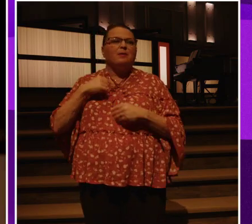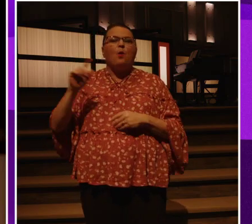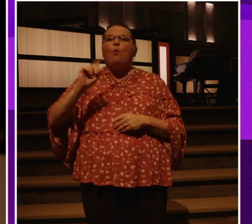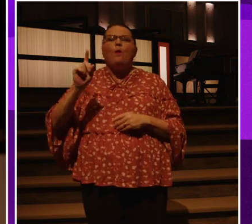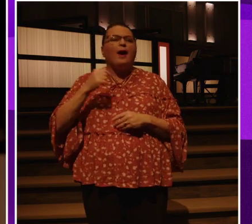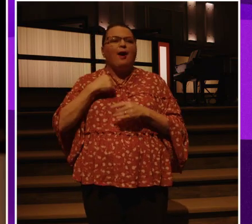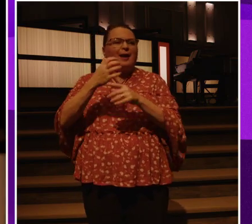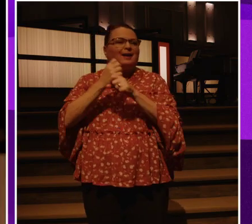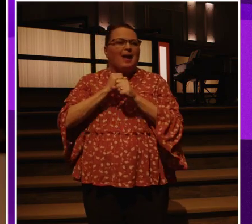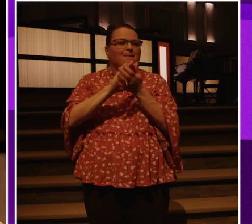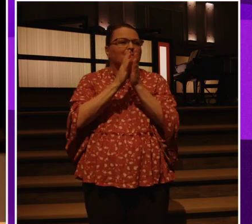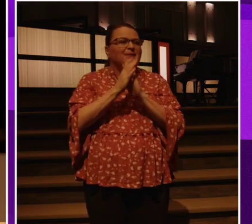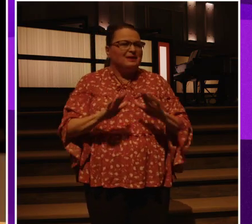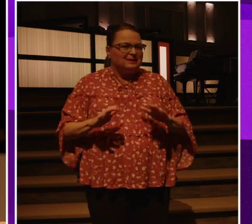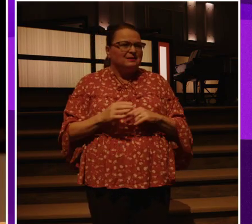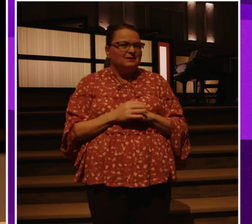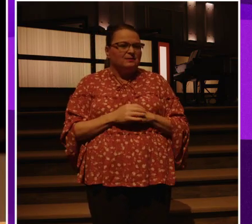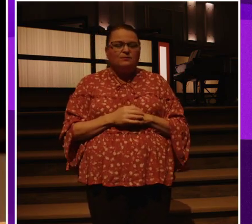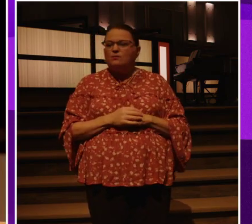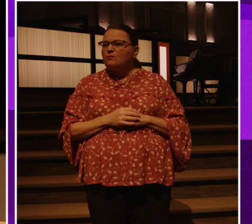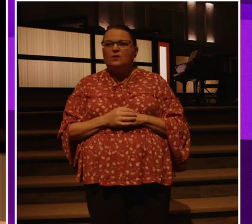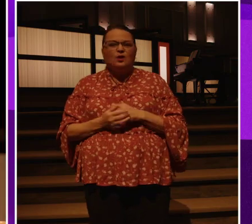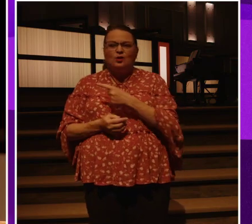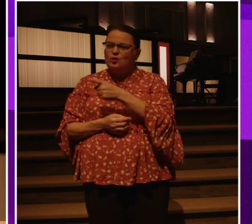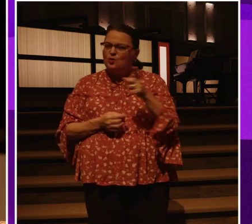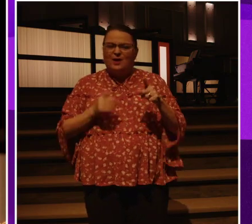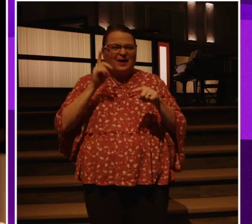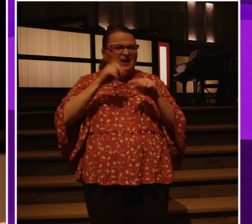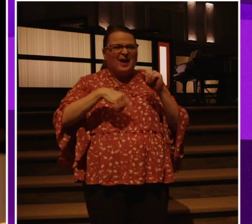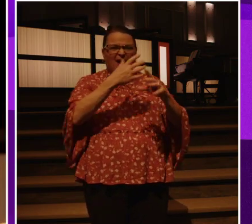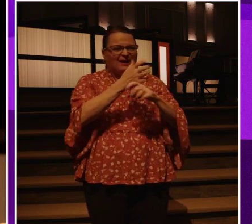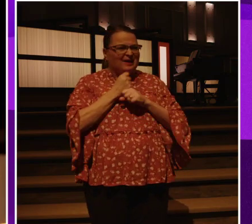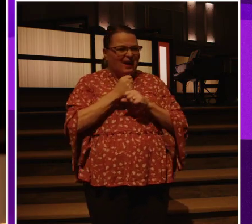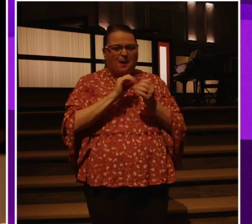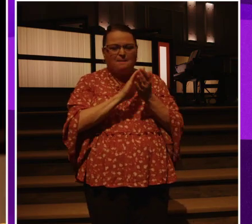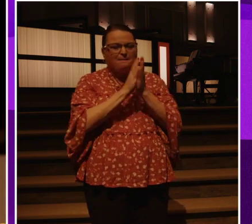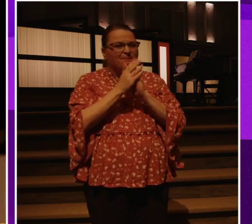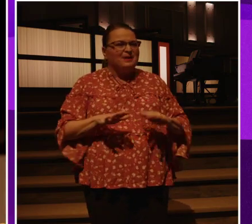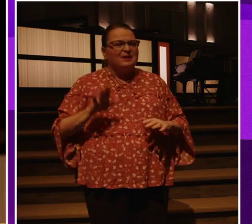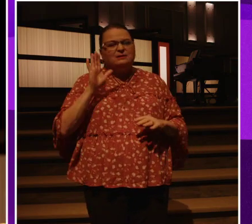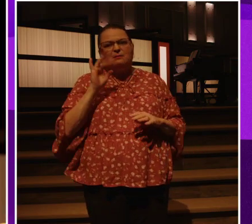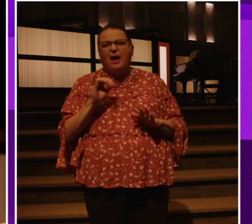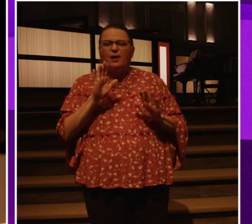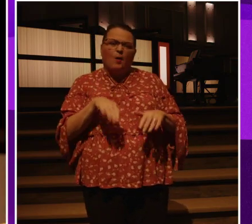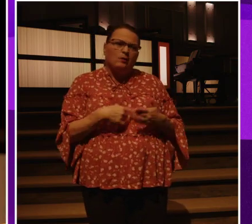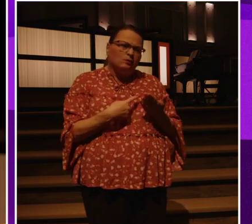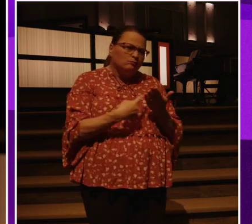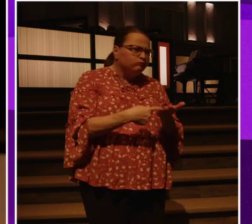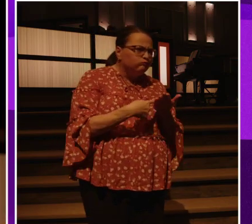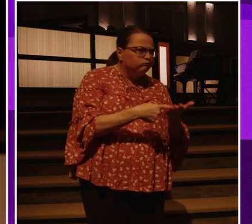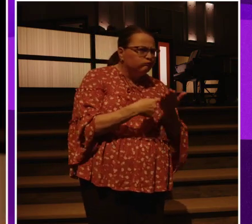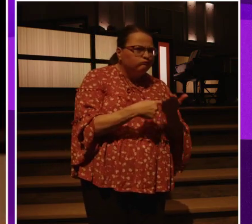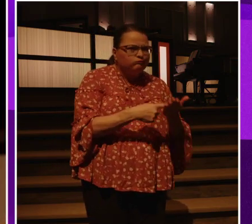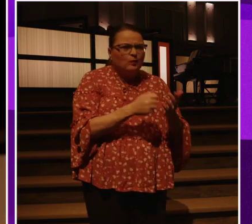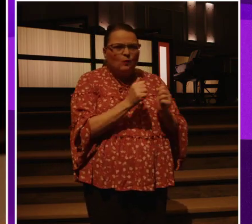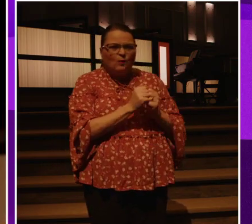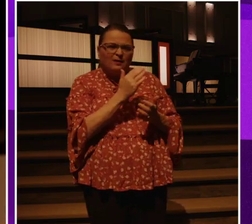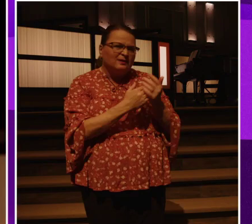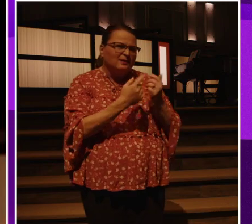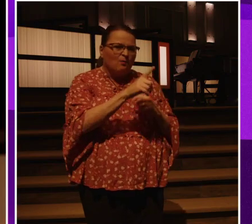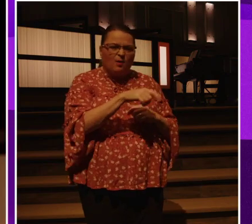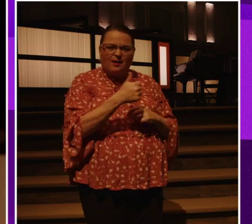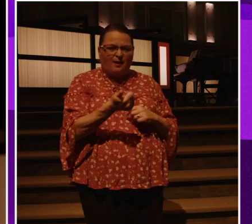peace of God. You don't get any peace by just talking it over with somebody else.